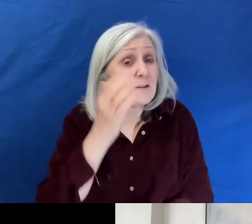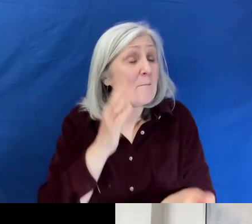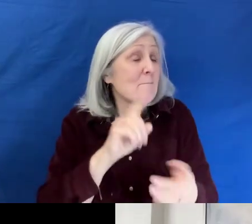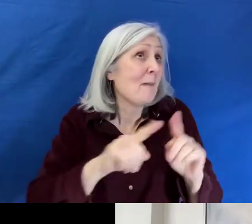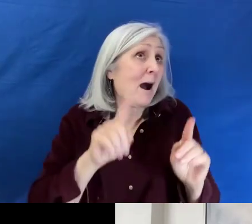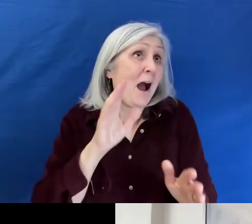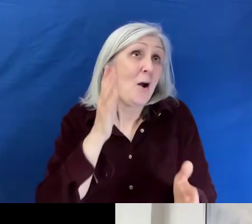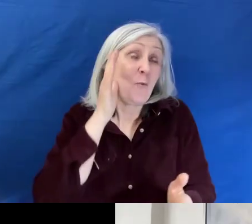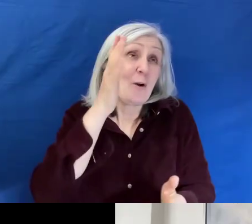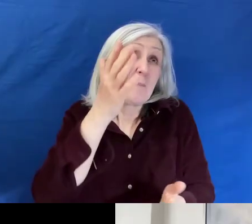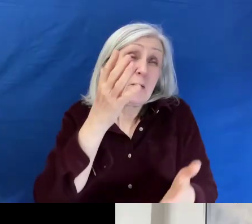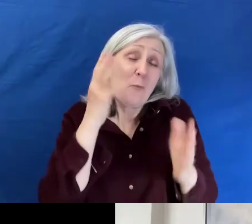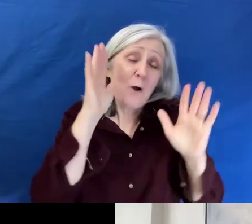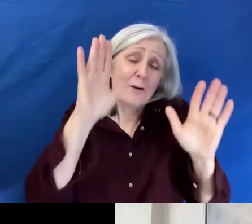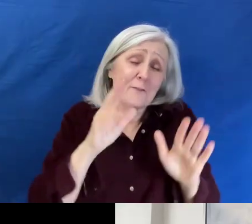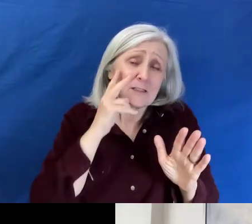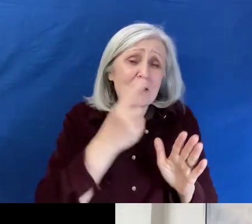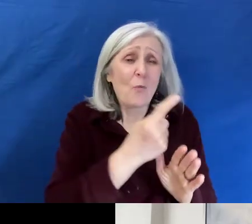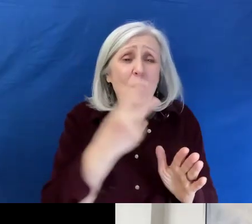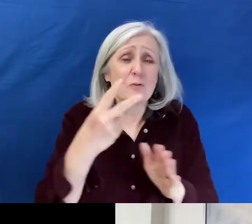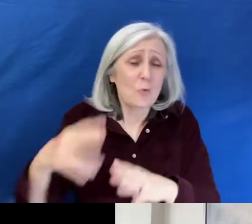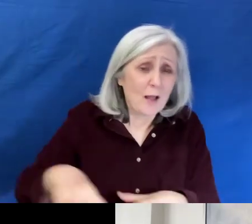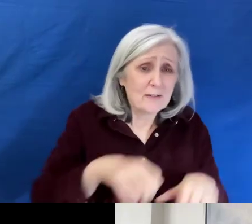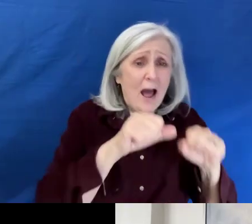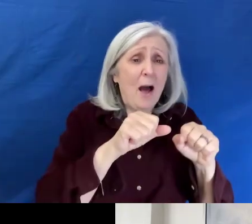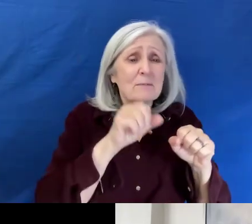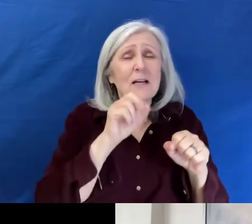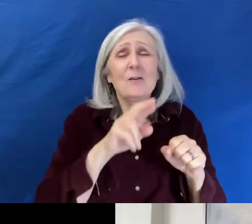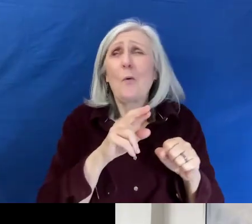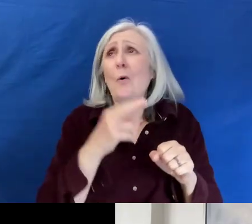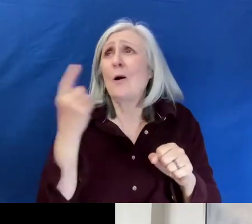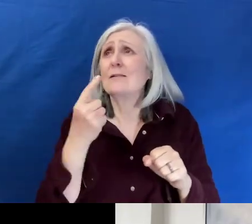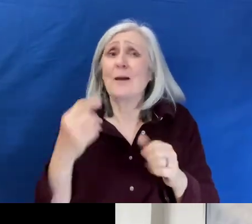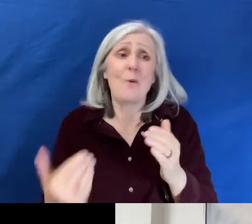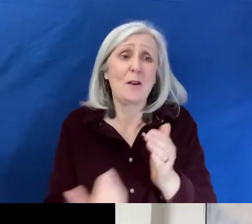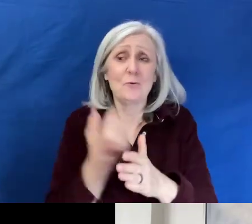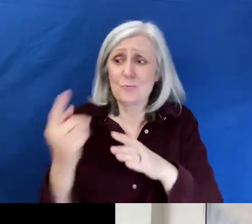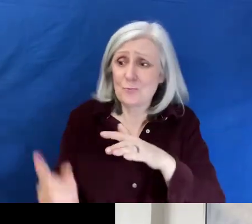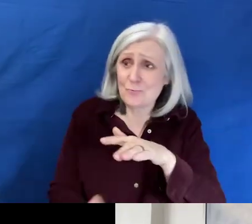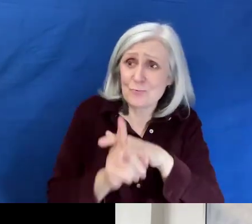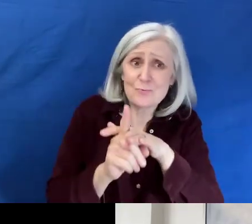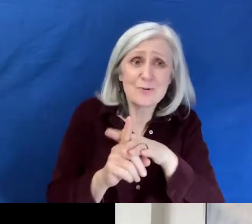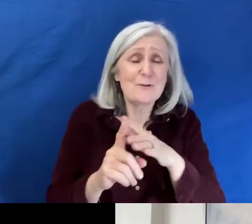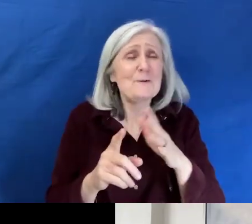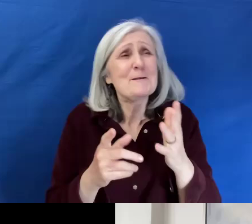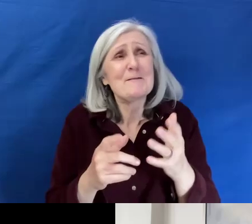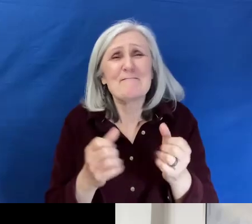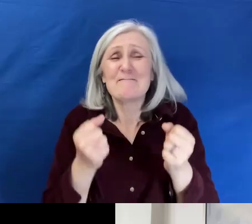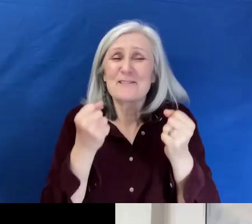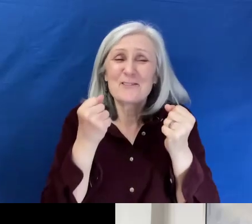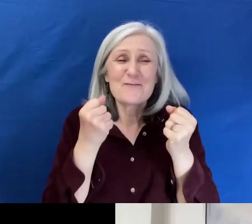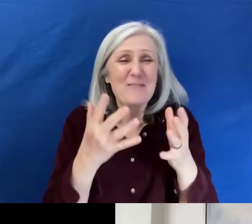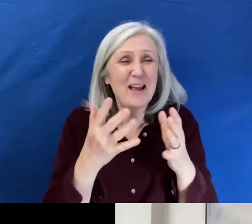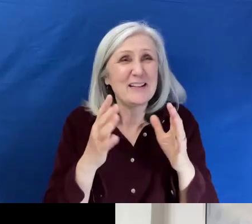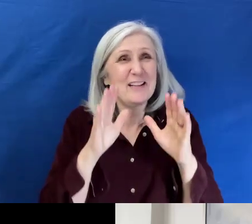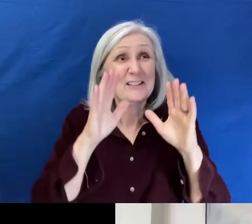of them get adopted or, something like that, or maybe someone new comes in. So there's so many